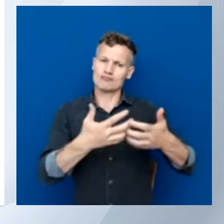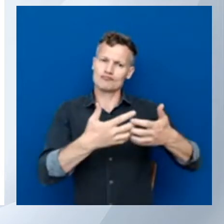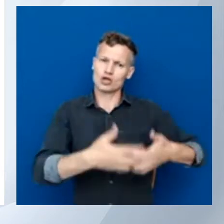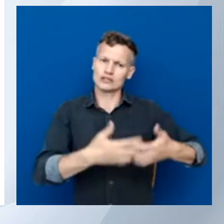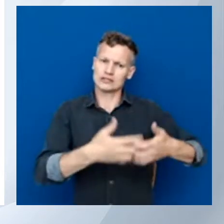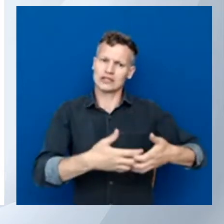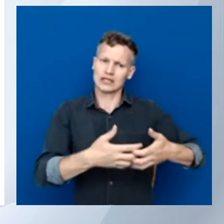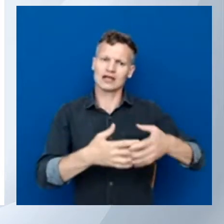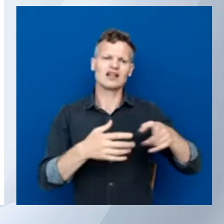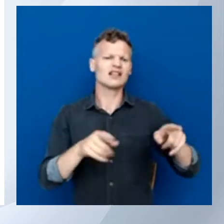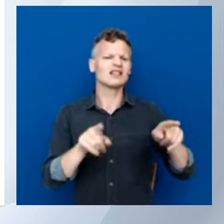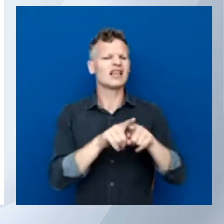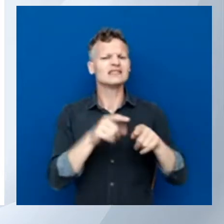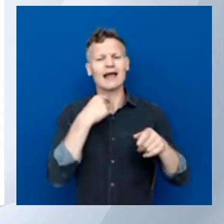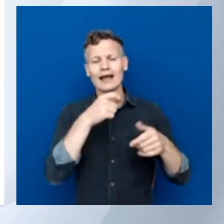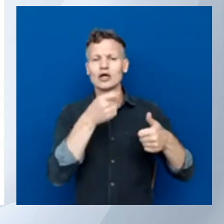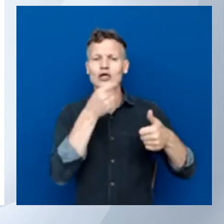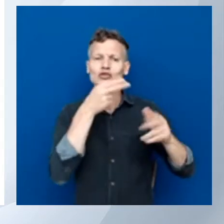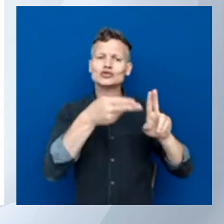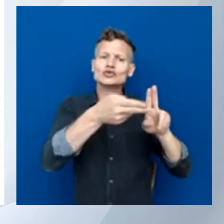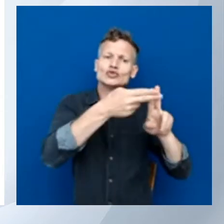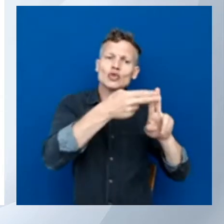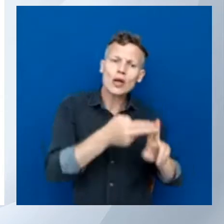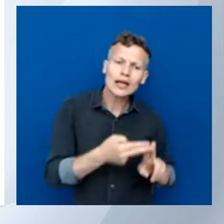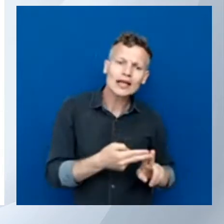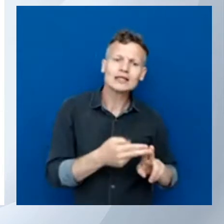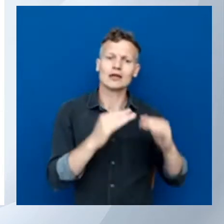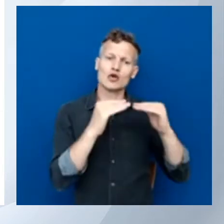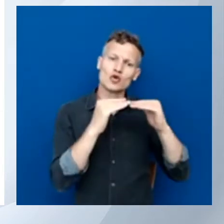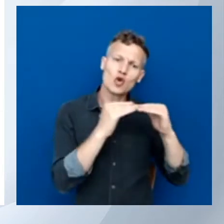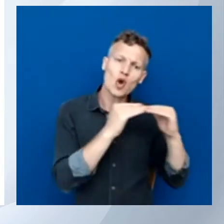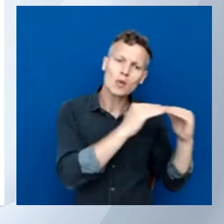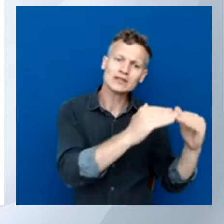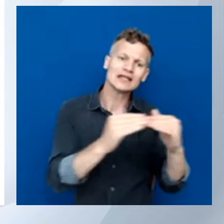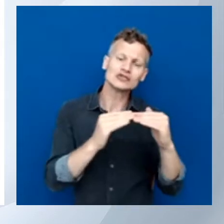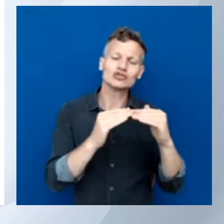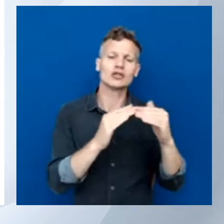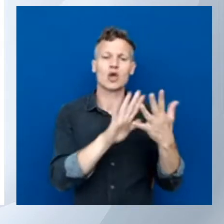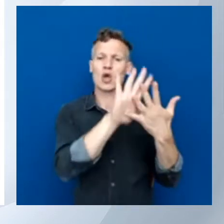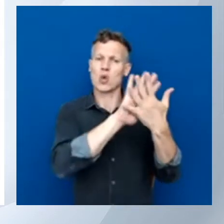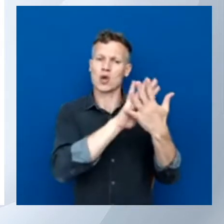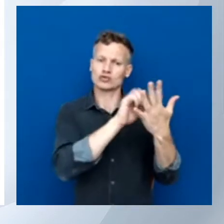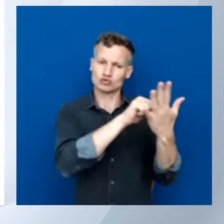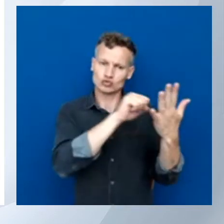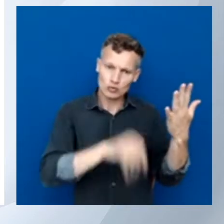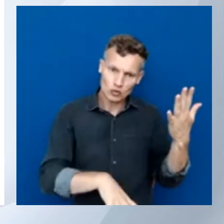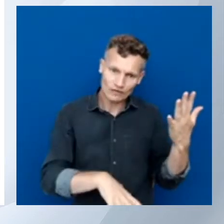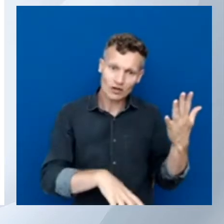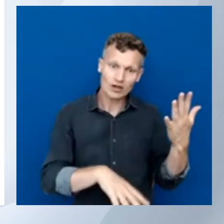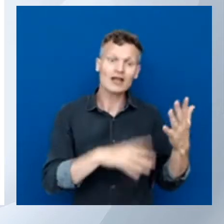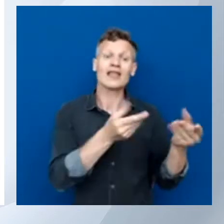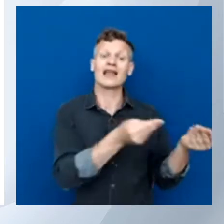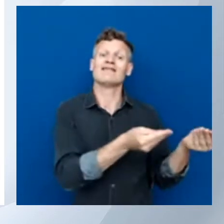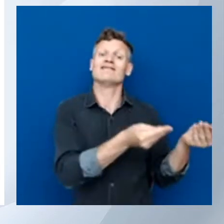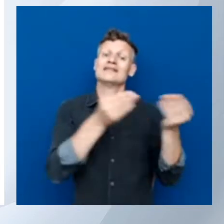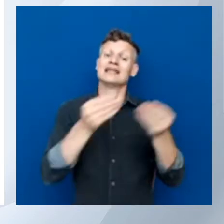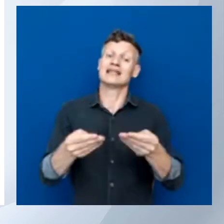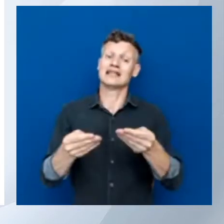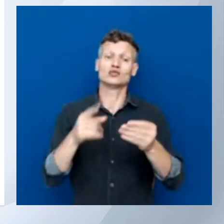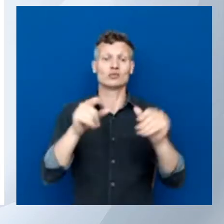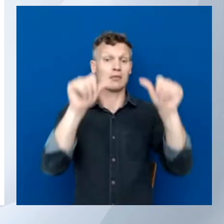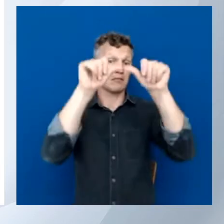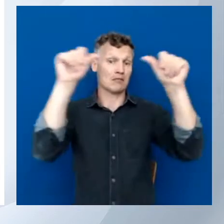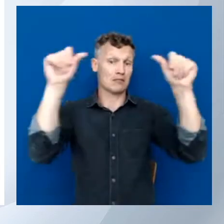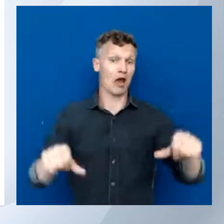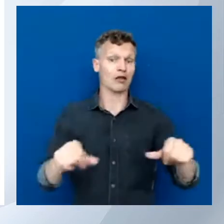normalization, noise removal, and so on. And then the processed data is fed into the model, which can be a logistic regression,